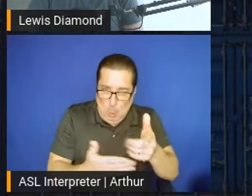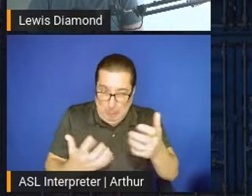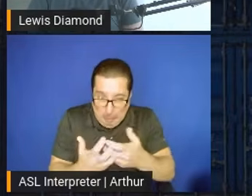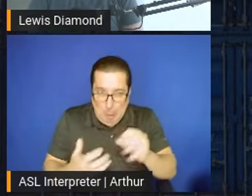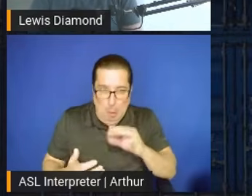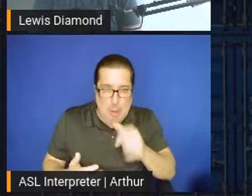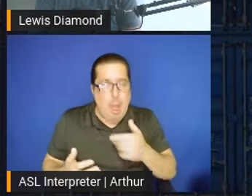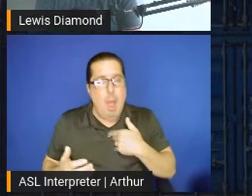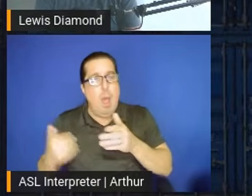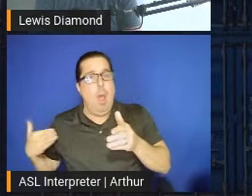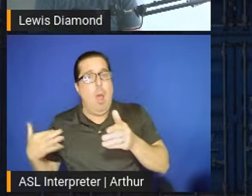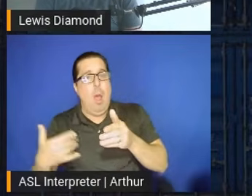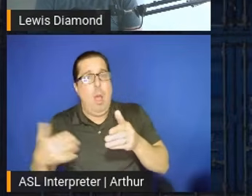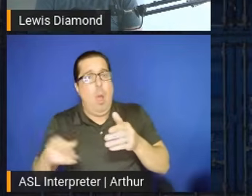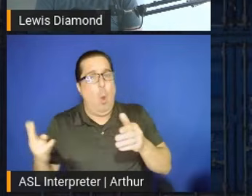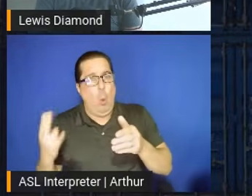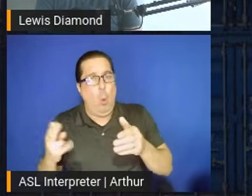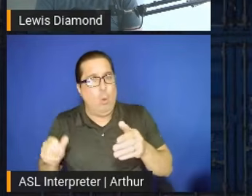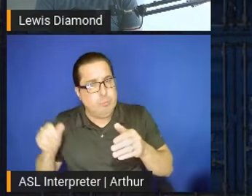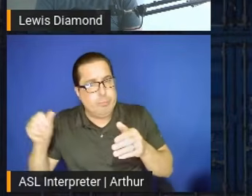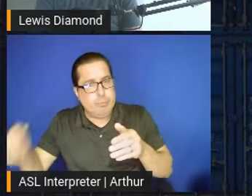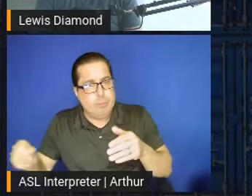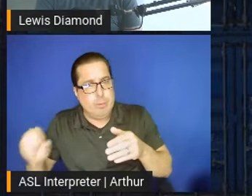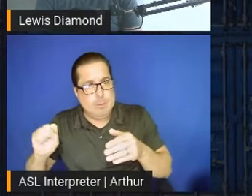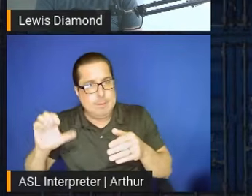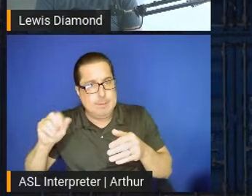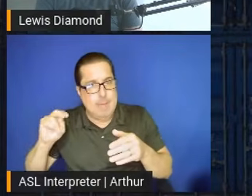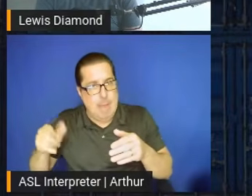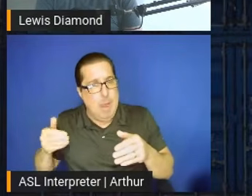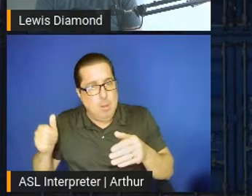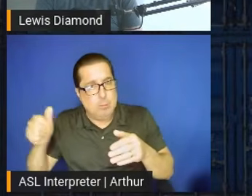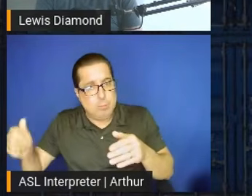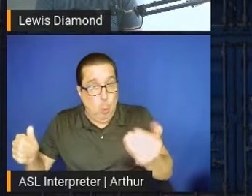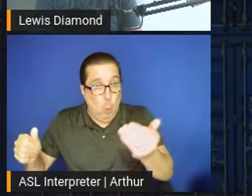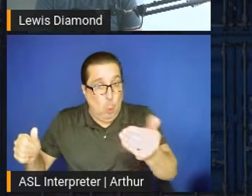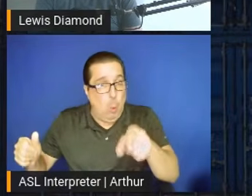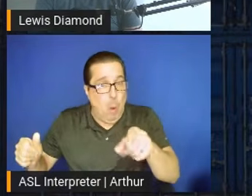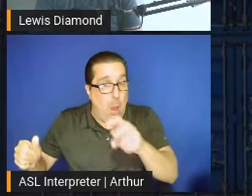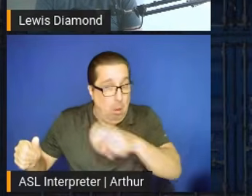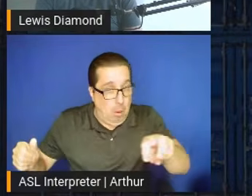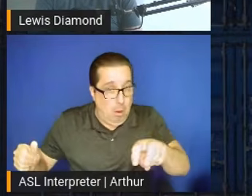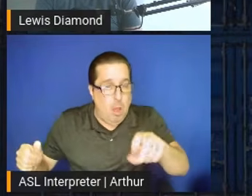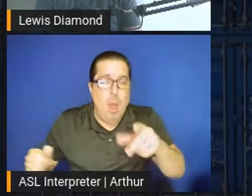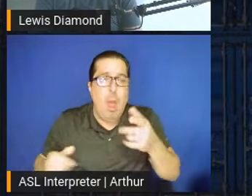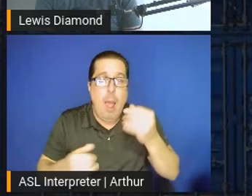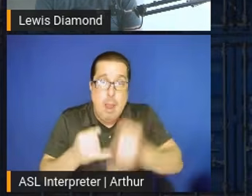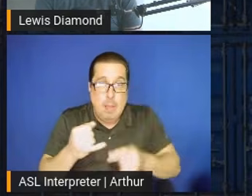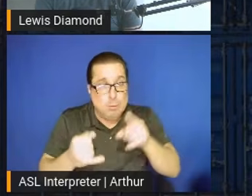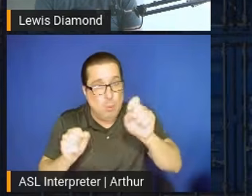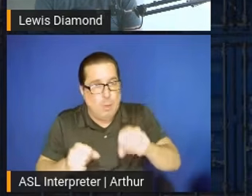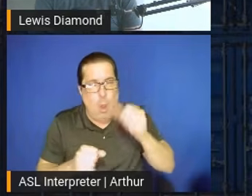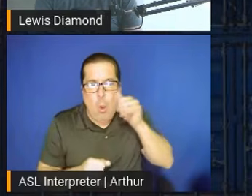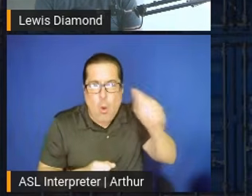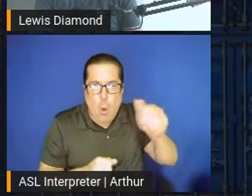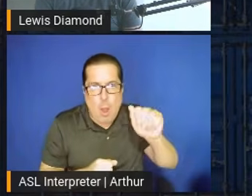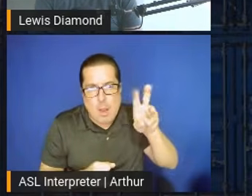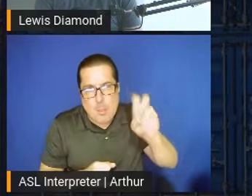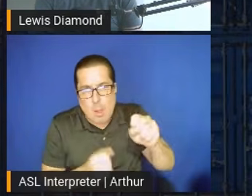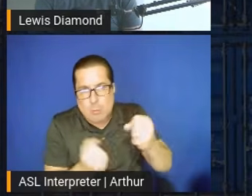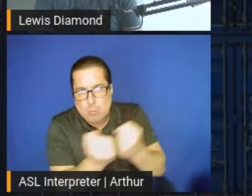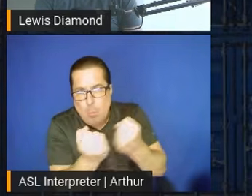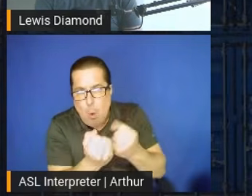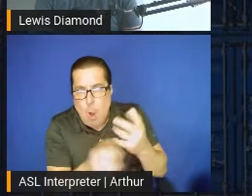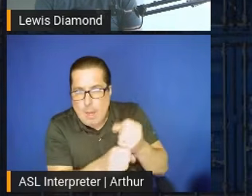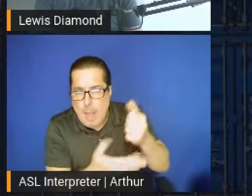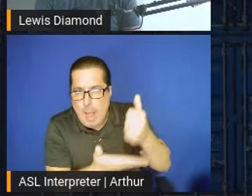scanning and continuous remediation for that. And lastly, most importantly, you can call AWS support to get